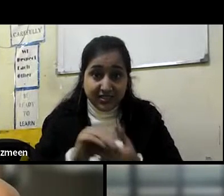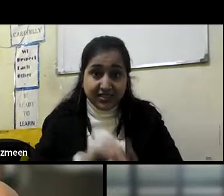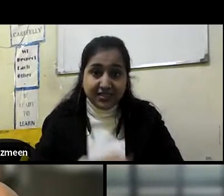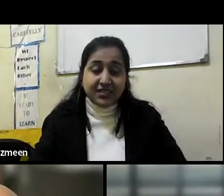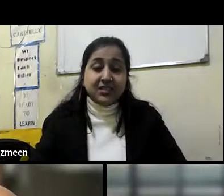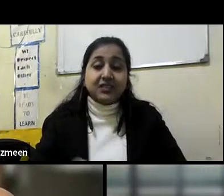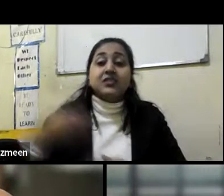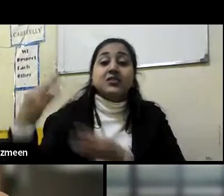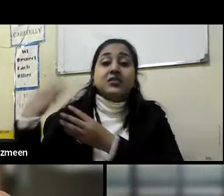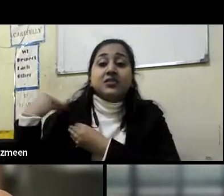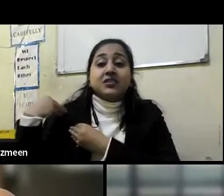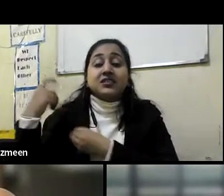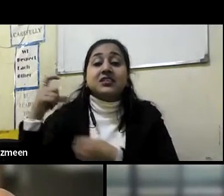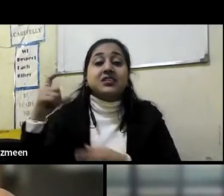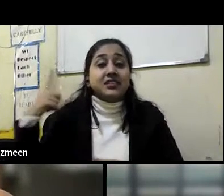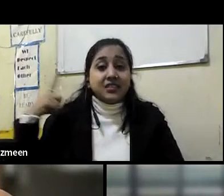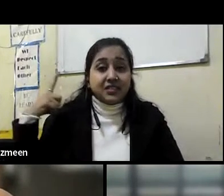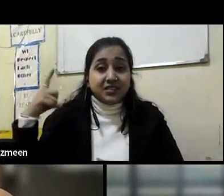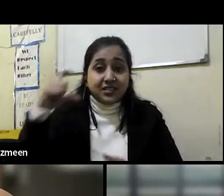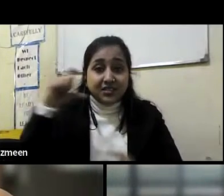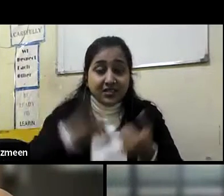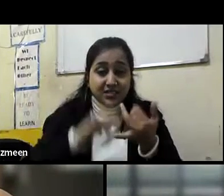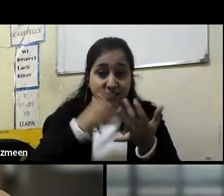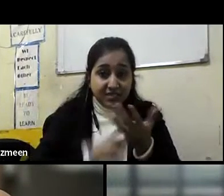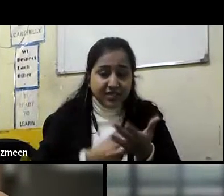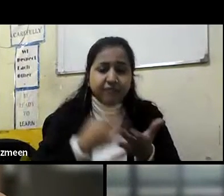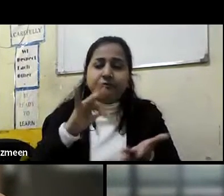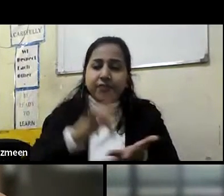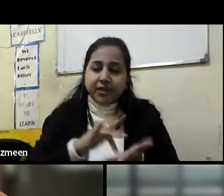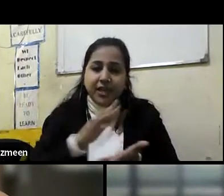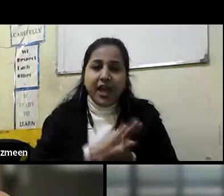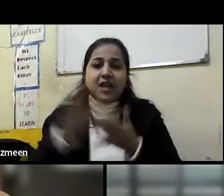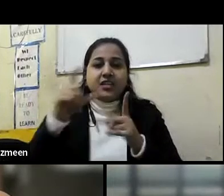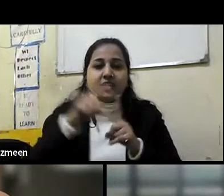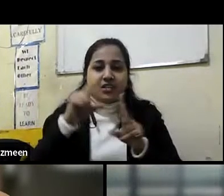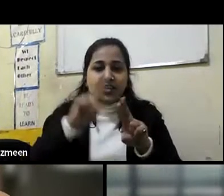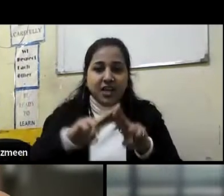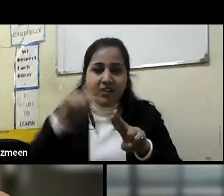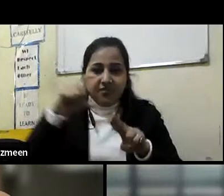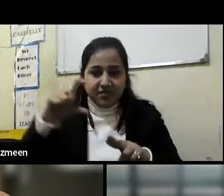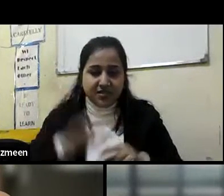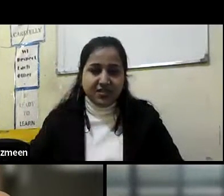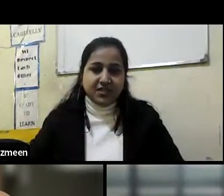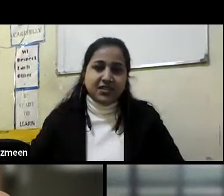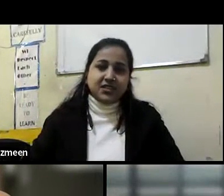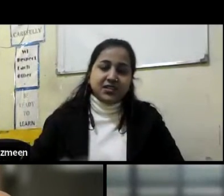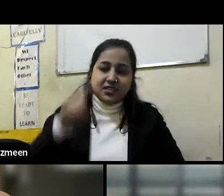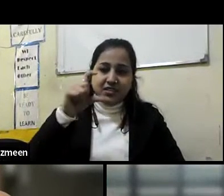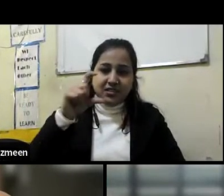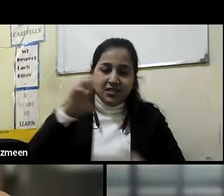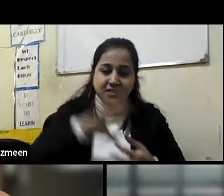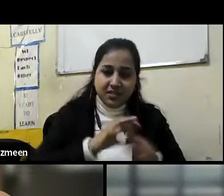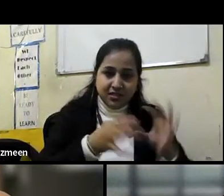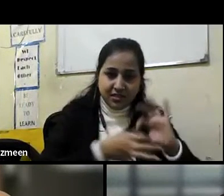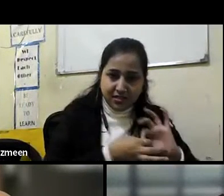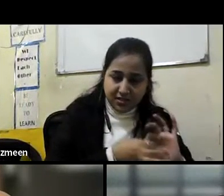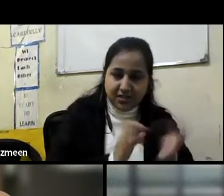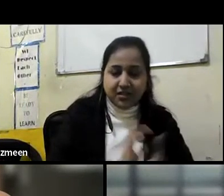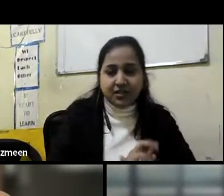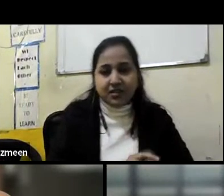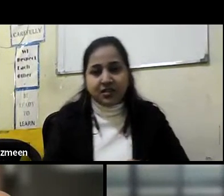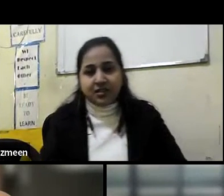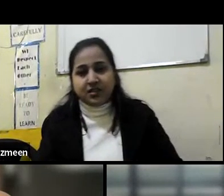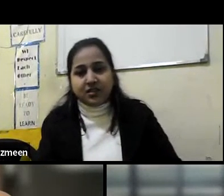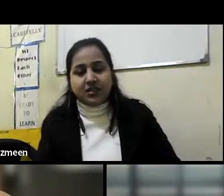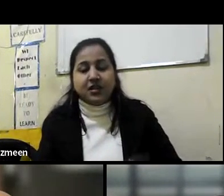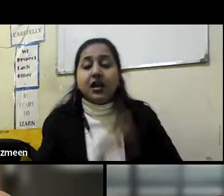role of head of CSR projects at HDFC Bank. He has served corporates like ArcelorMittal, DLF, Lafarge